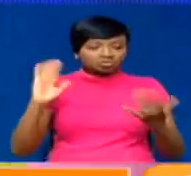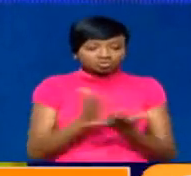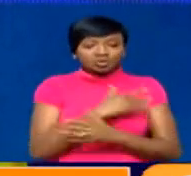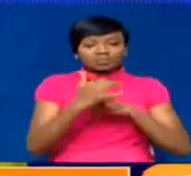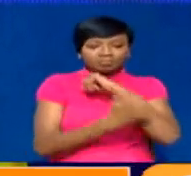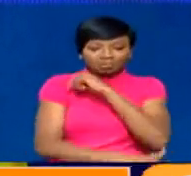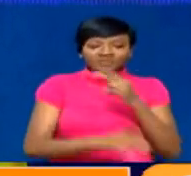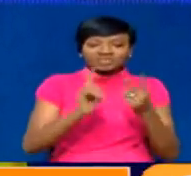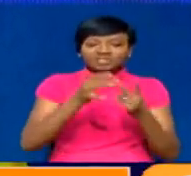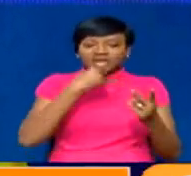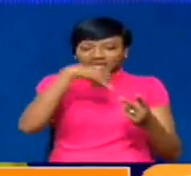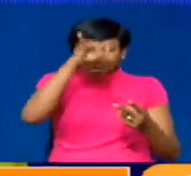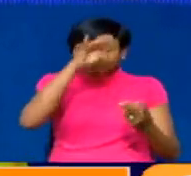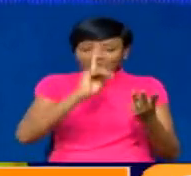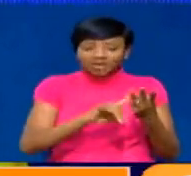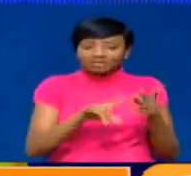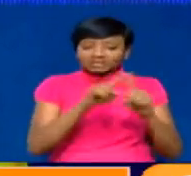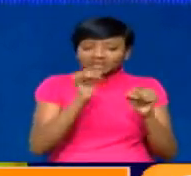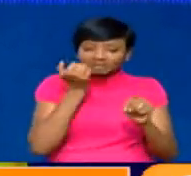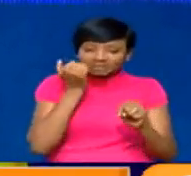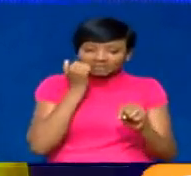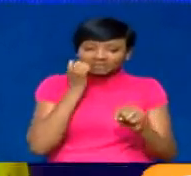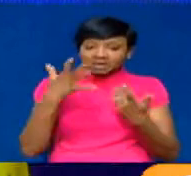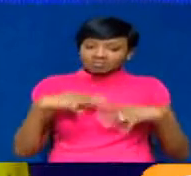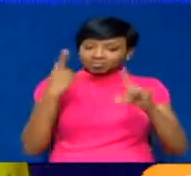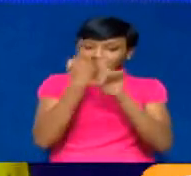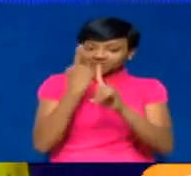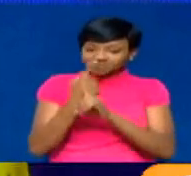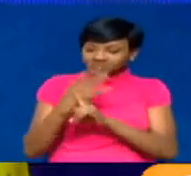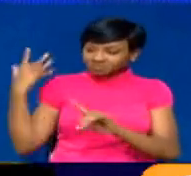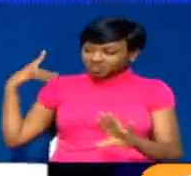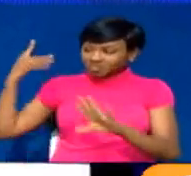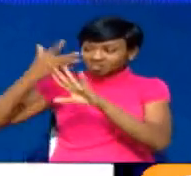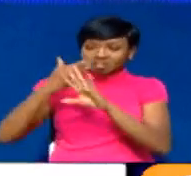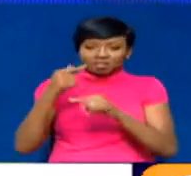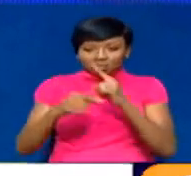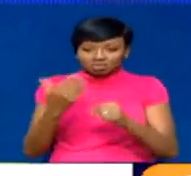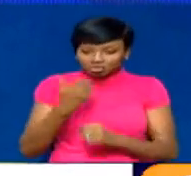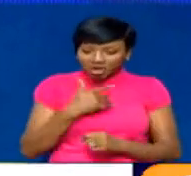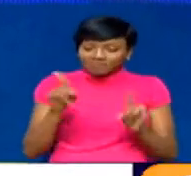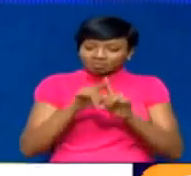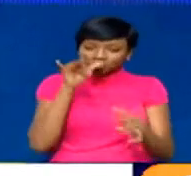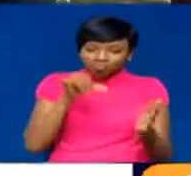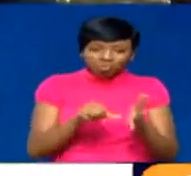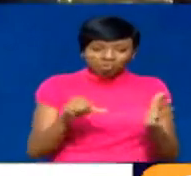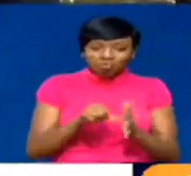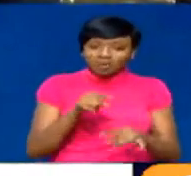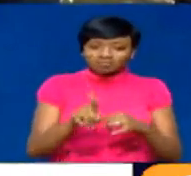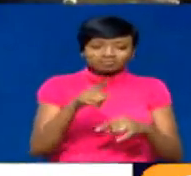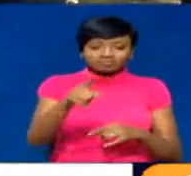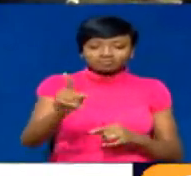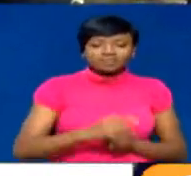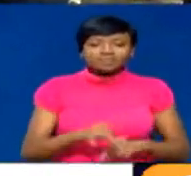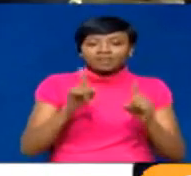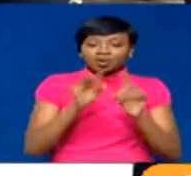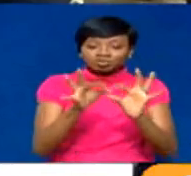disease that our nationalists initiated at independence but still remains a work in progress. Odinga